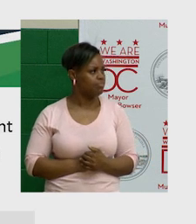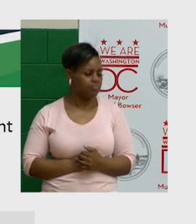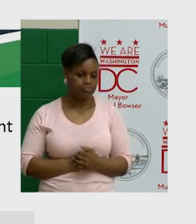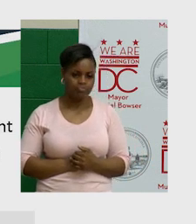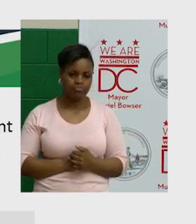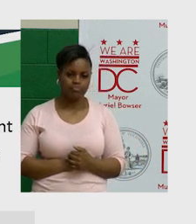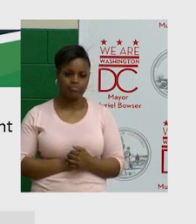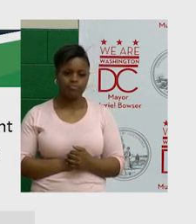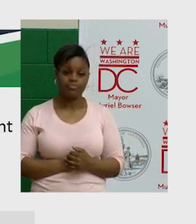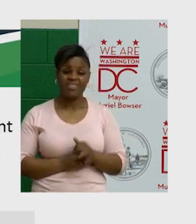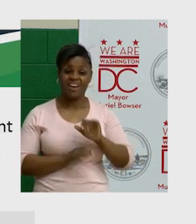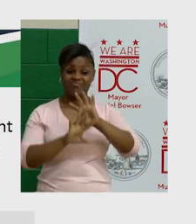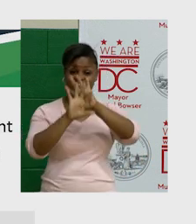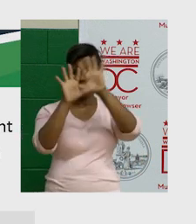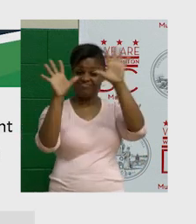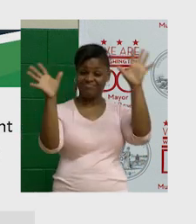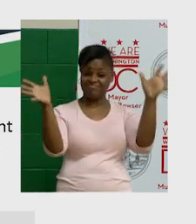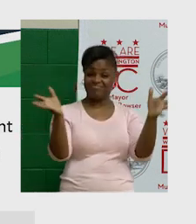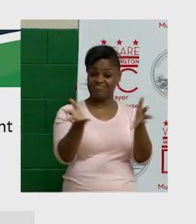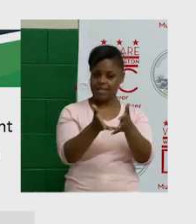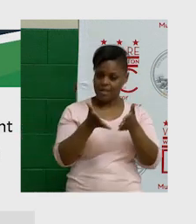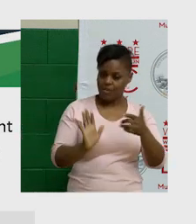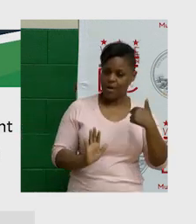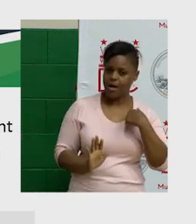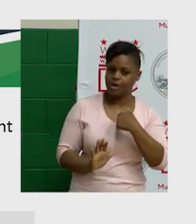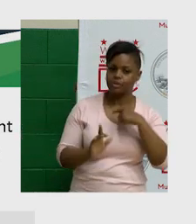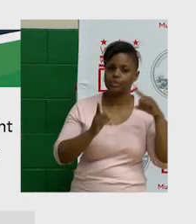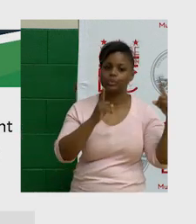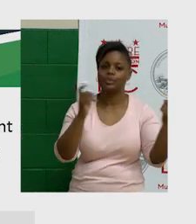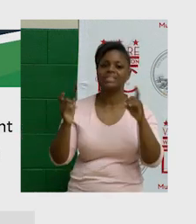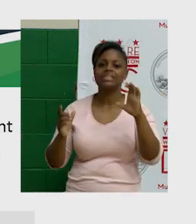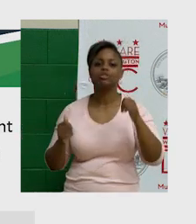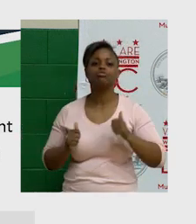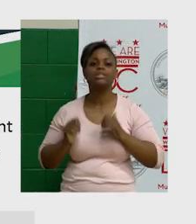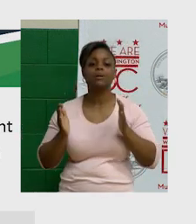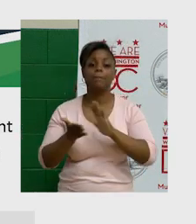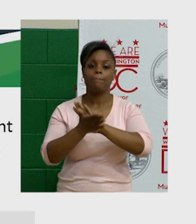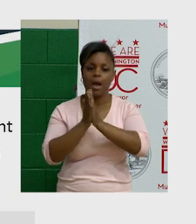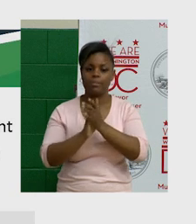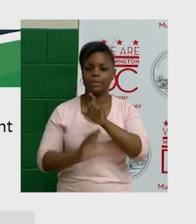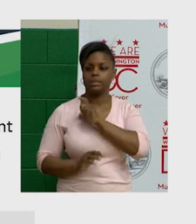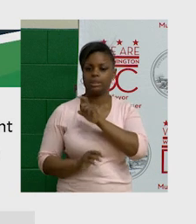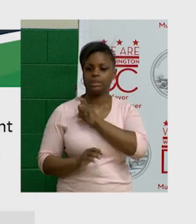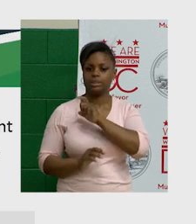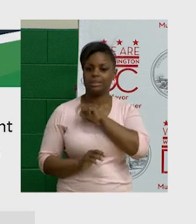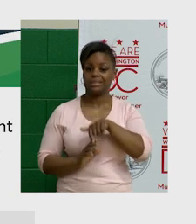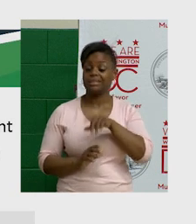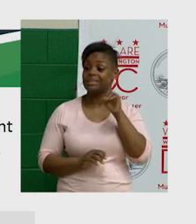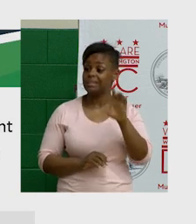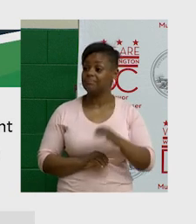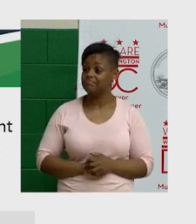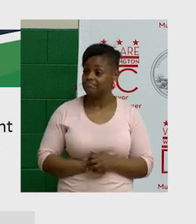which allows us to be able to recruit DC residents to be police officers in the District of Columbia.